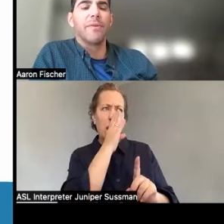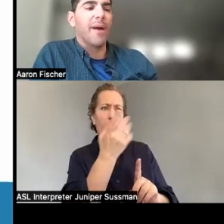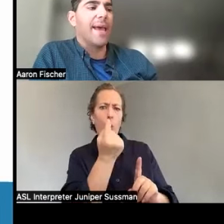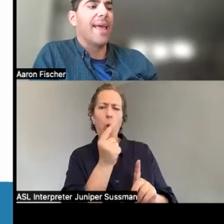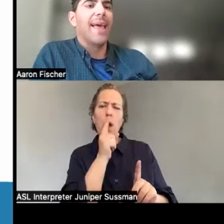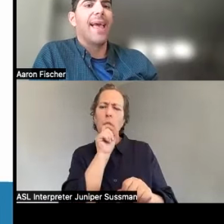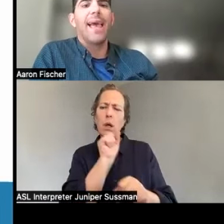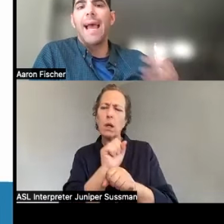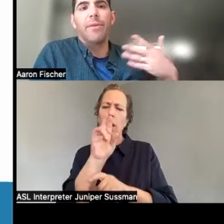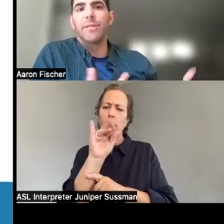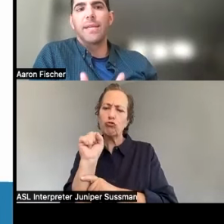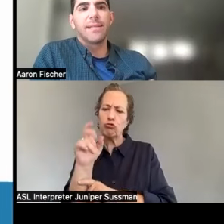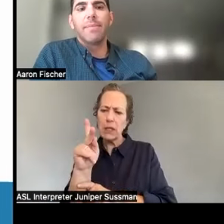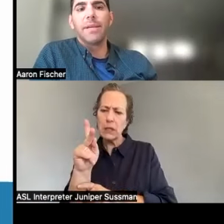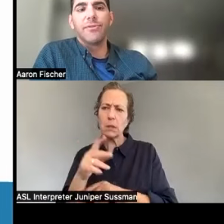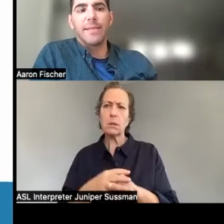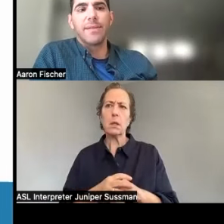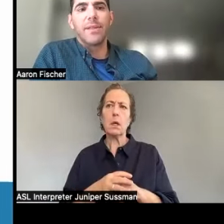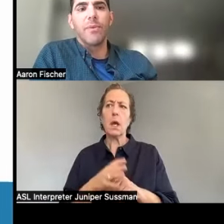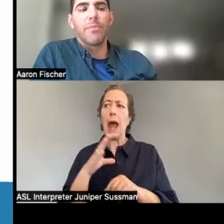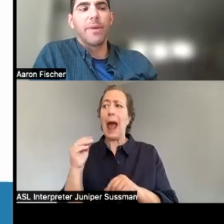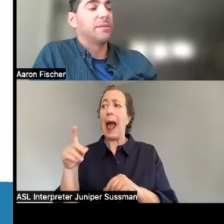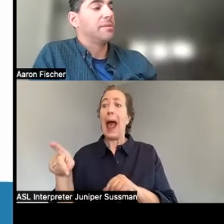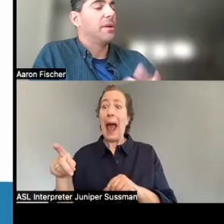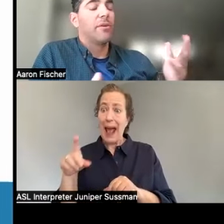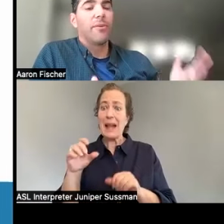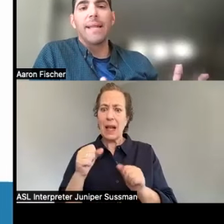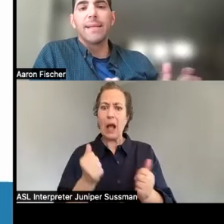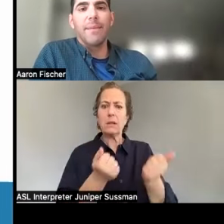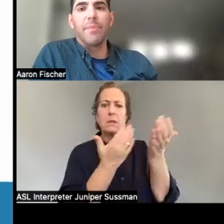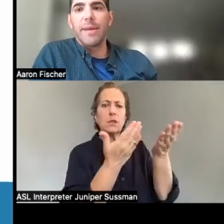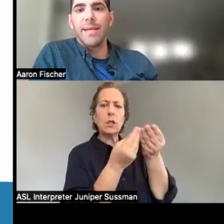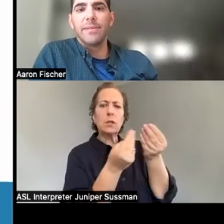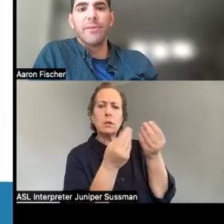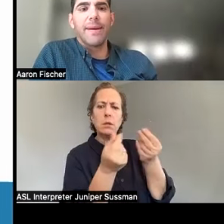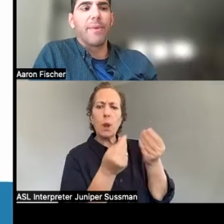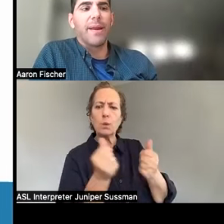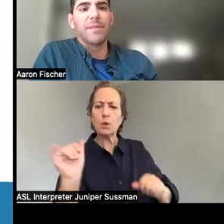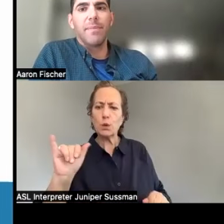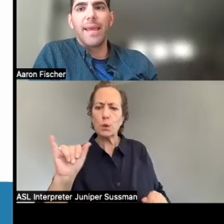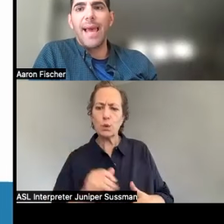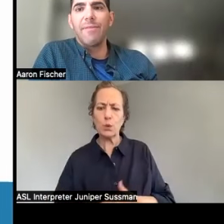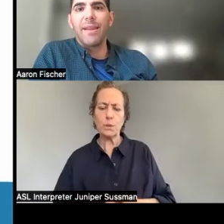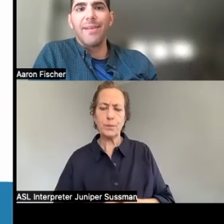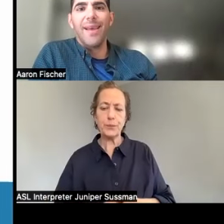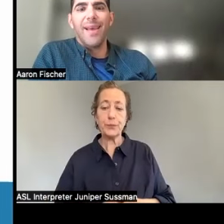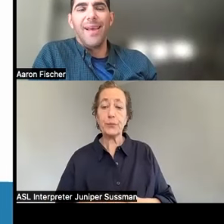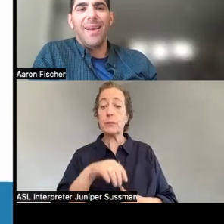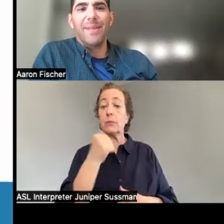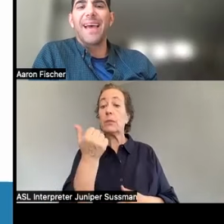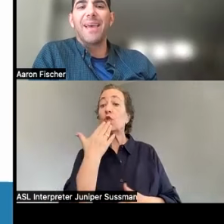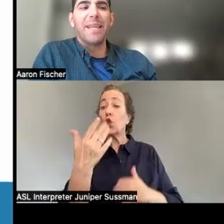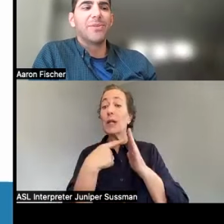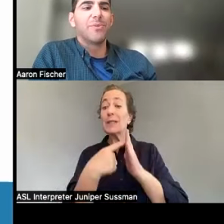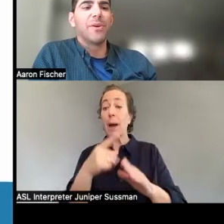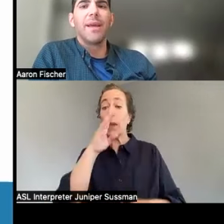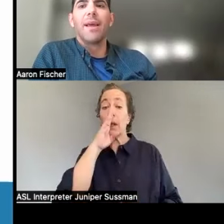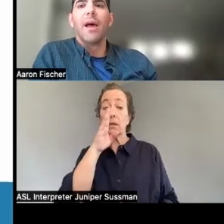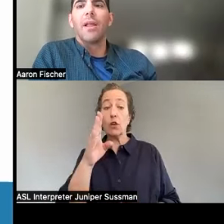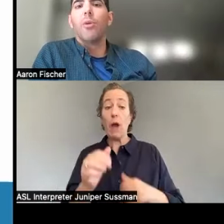individualized sort of way, and how those things can be addressed in the workplace. Great example is direct threat of somebody having the